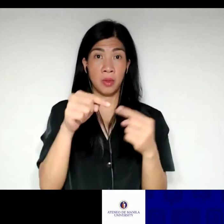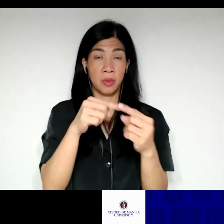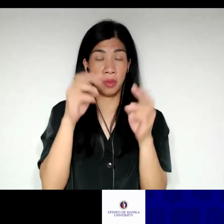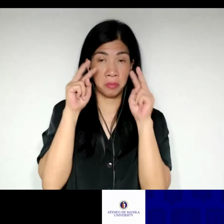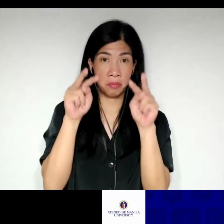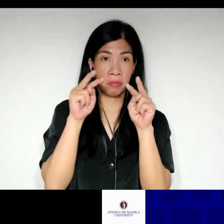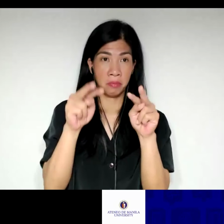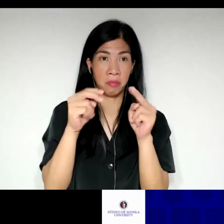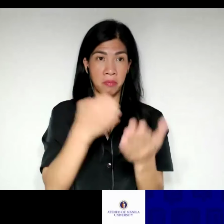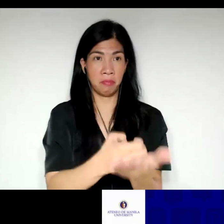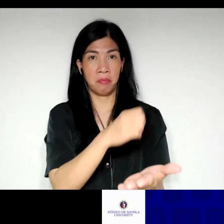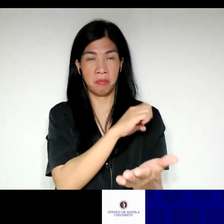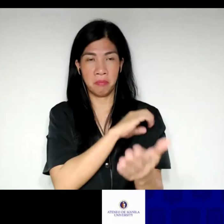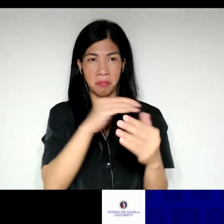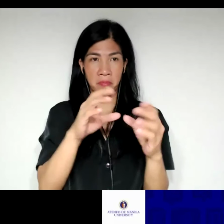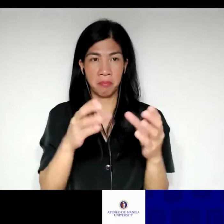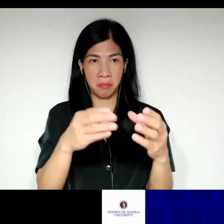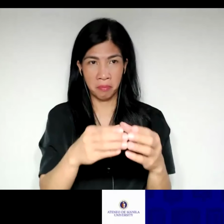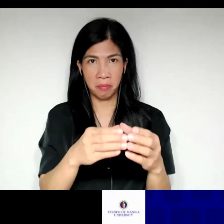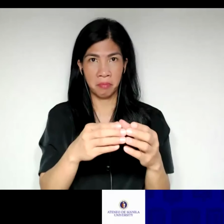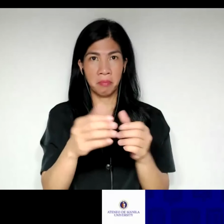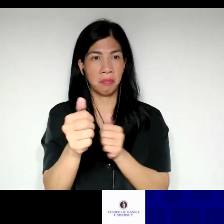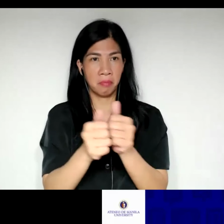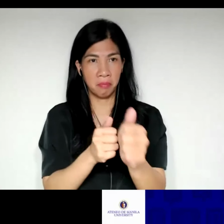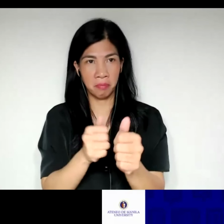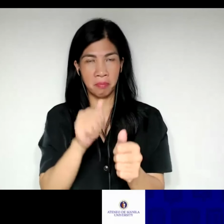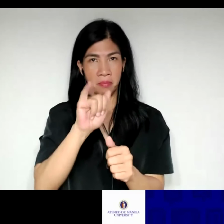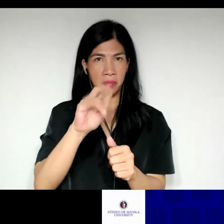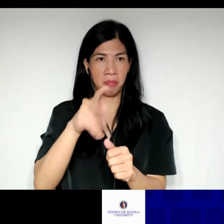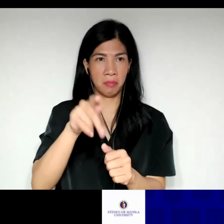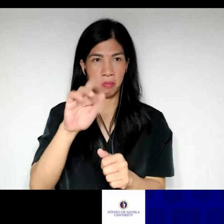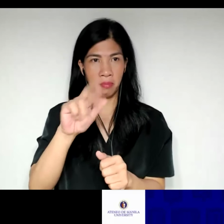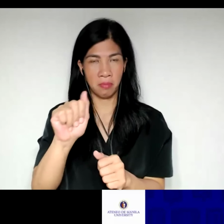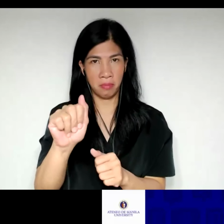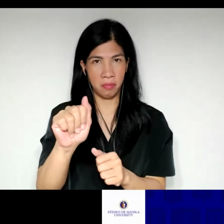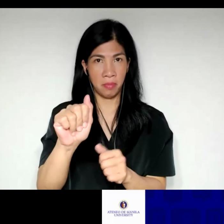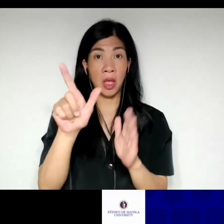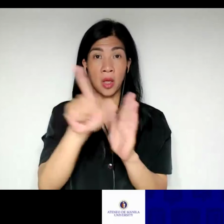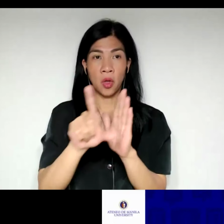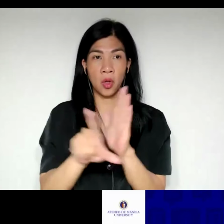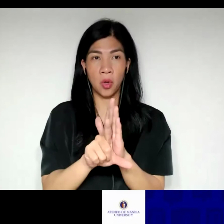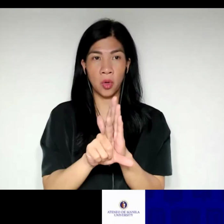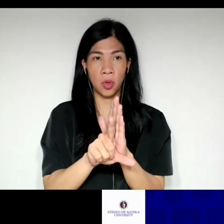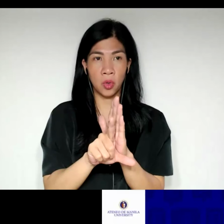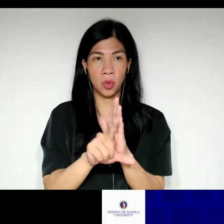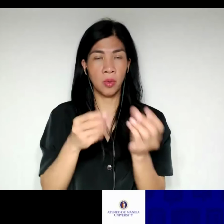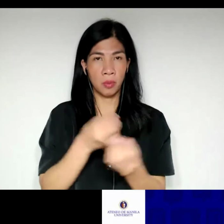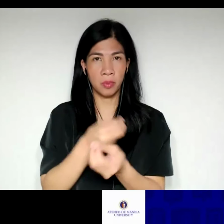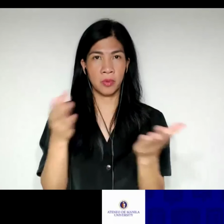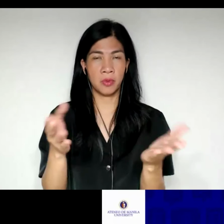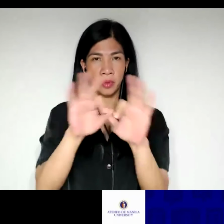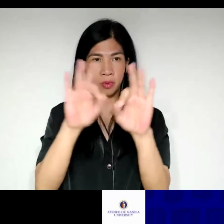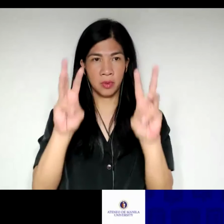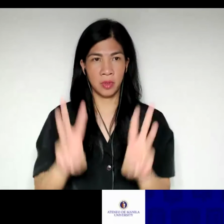energy sector right now, they would say that the passage of IPIRA or the law that provides the framework